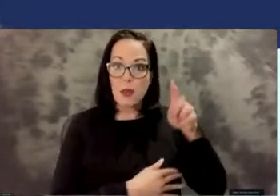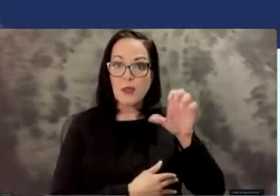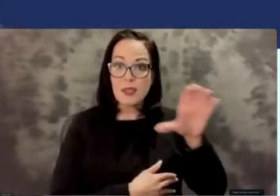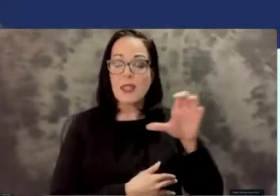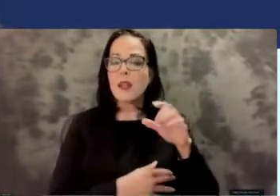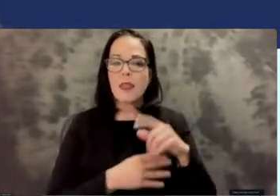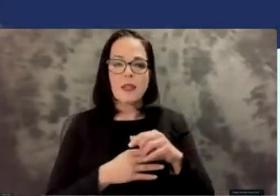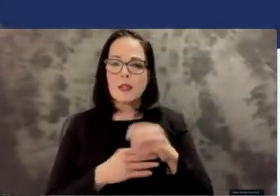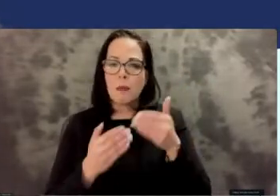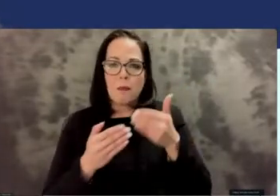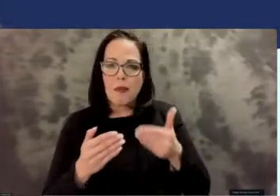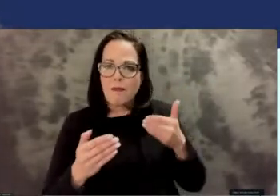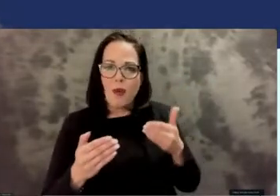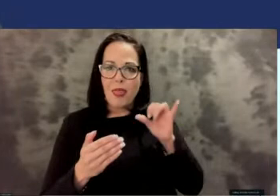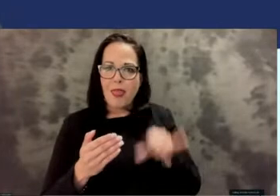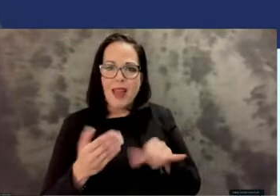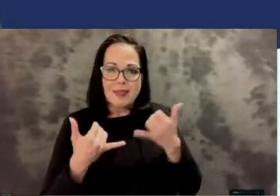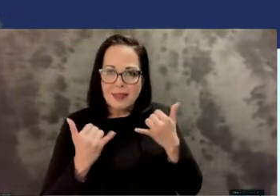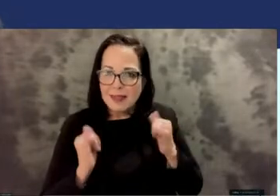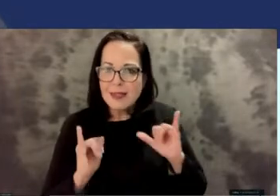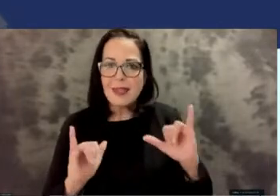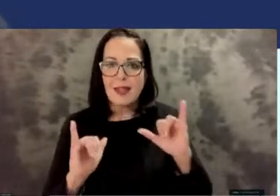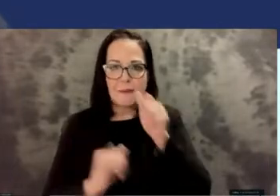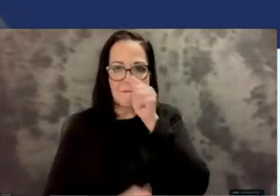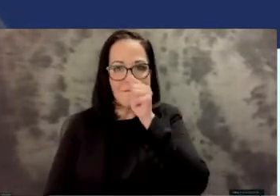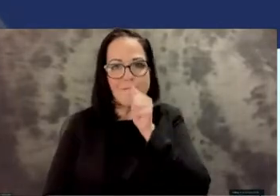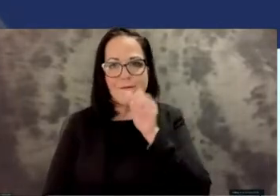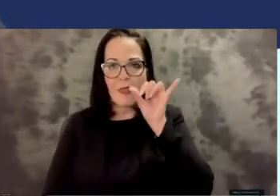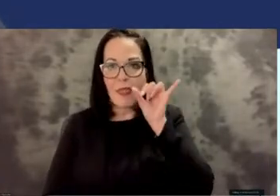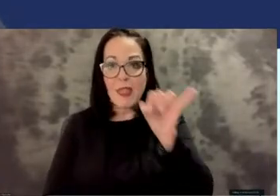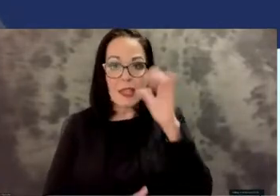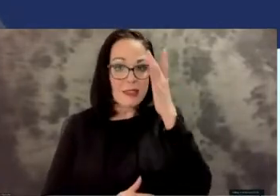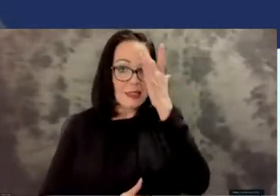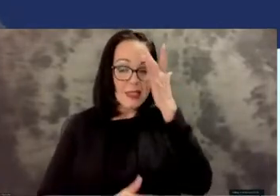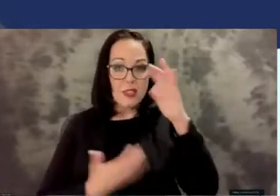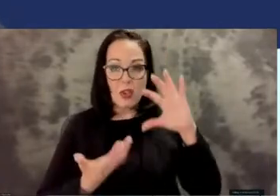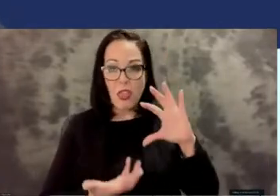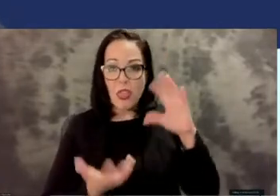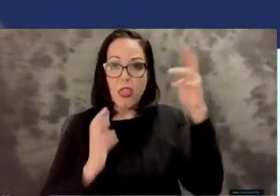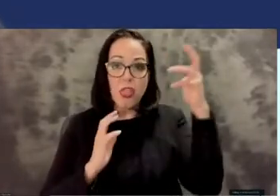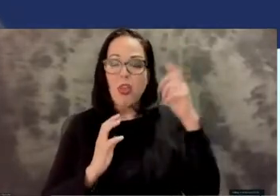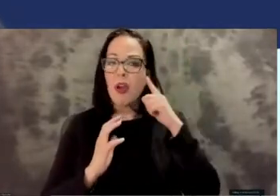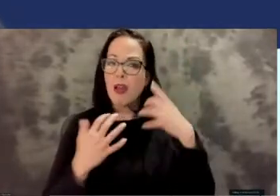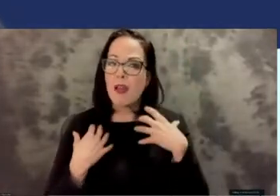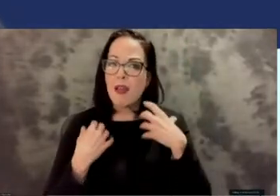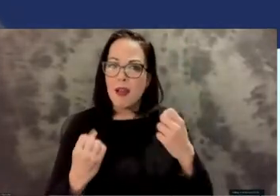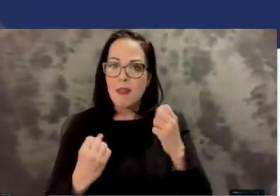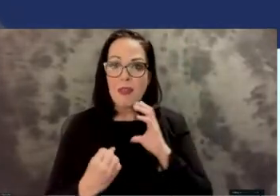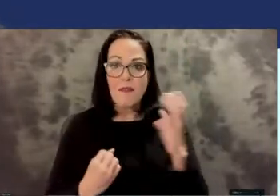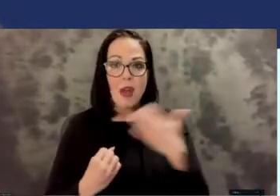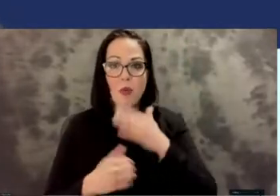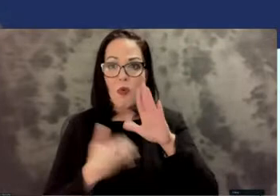suffered disproportionate burdens of death and disease. And this affects the health of our entire nation.